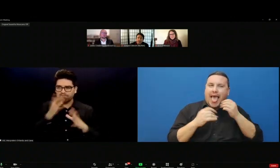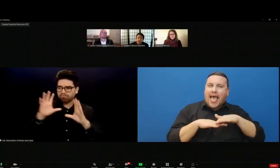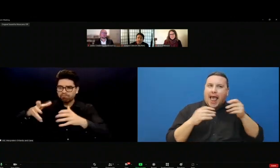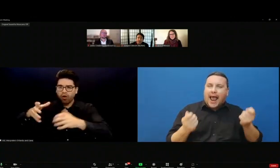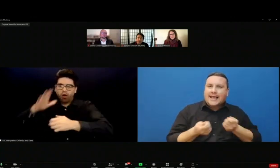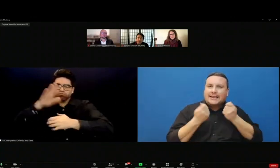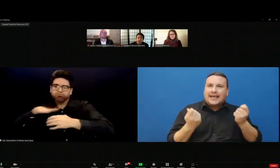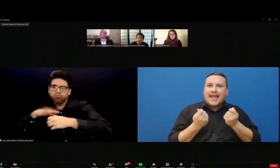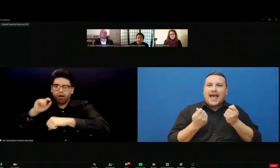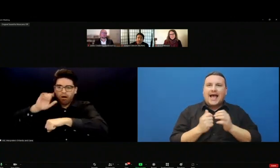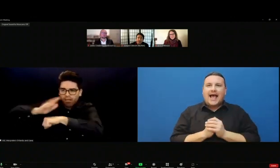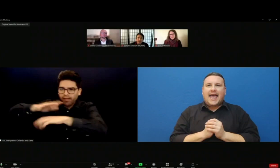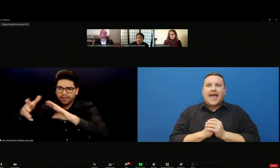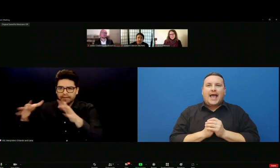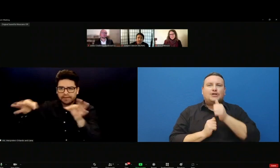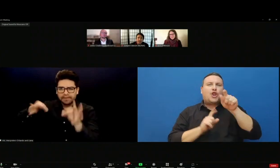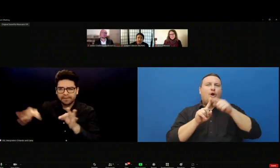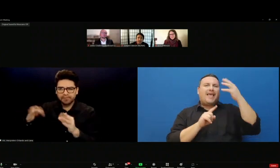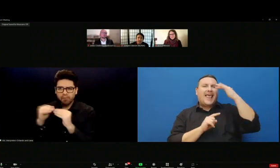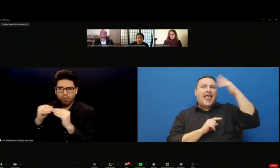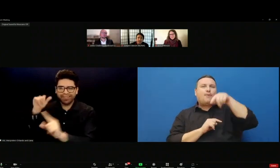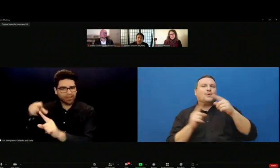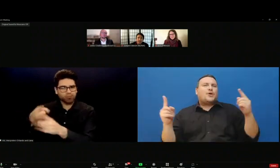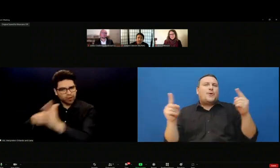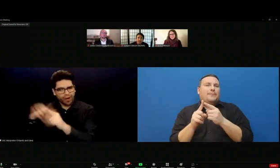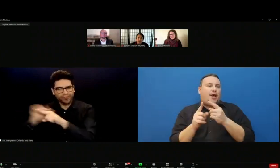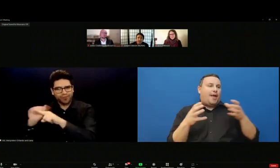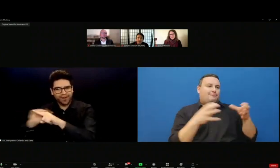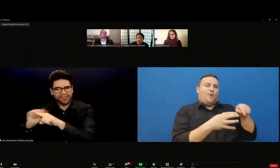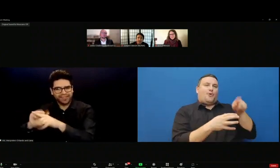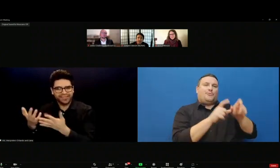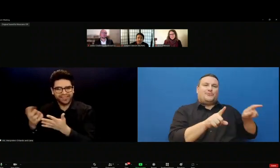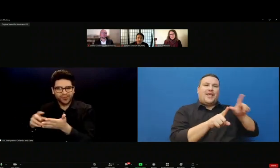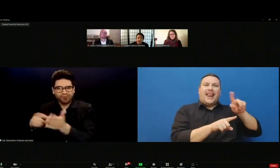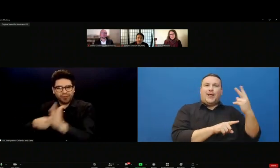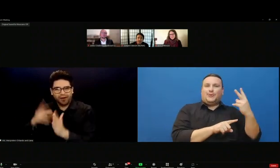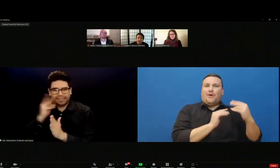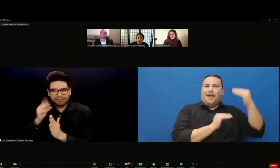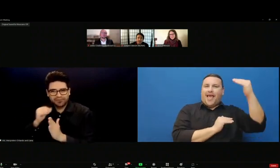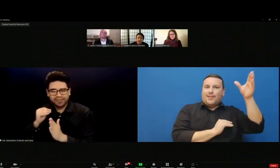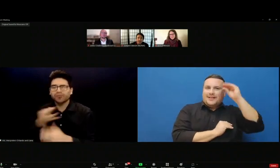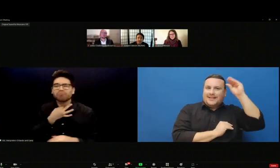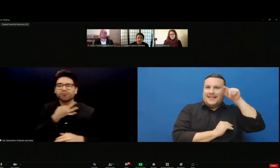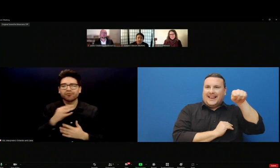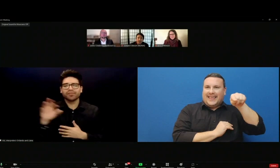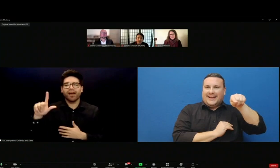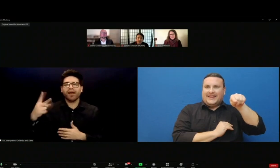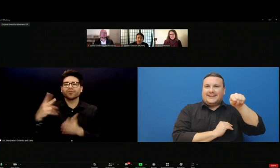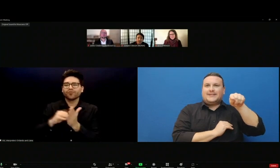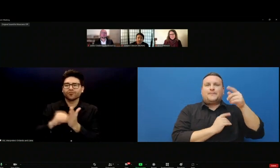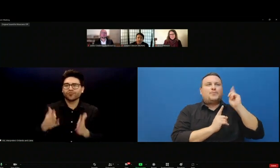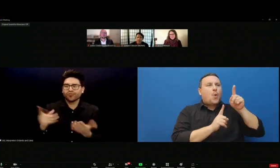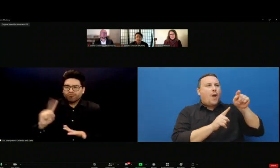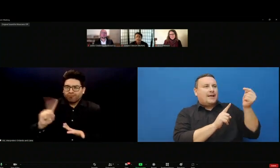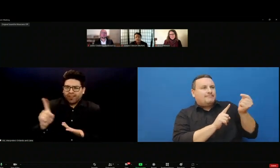just elaborate a little bit about where this third population of L2 learners of a sign language falls, and in what way they are and